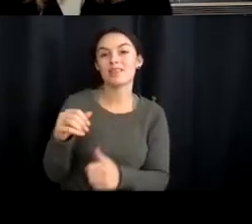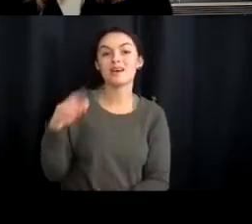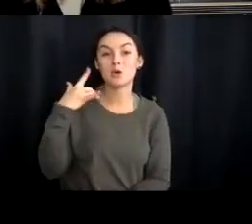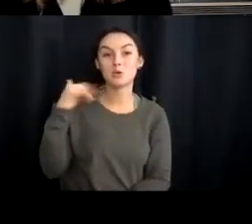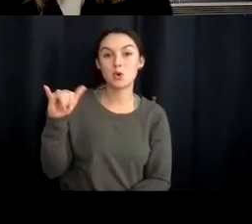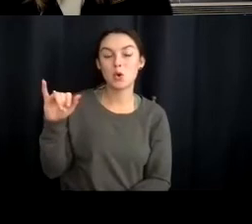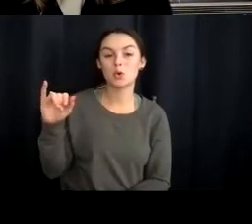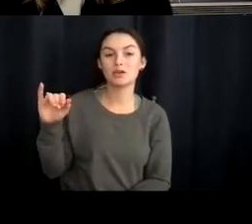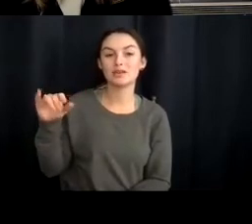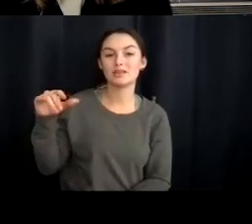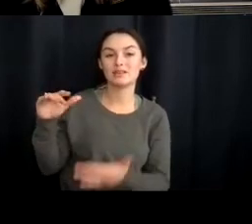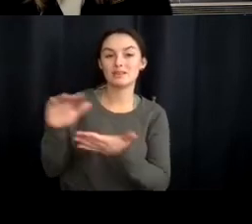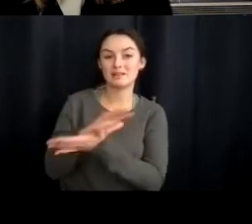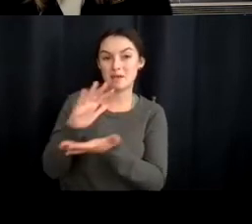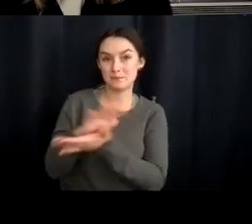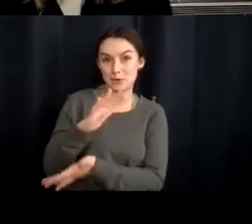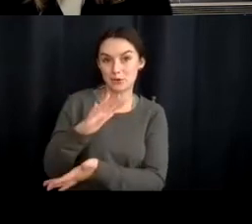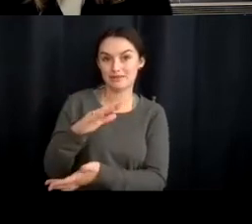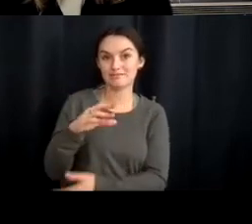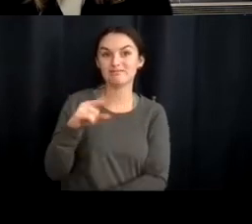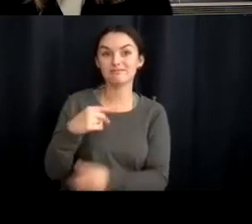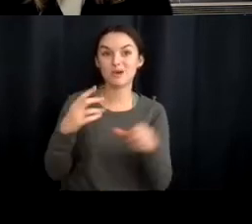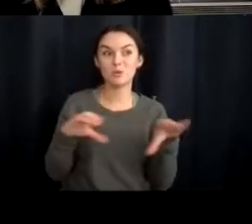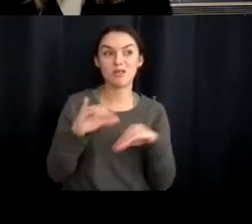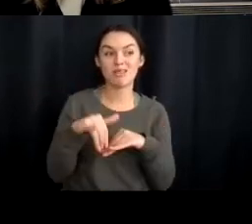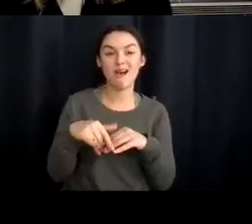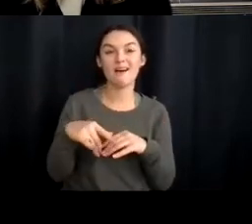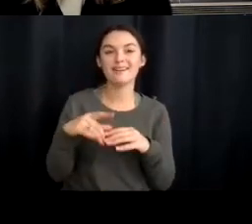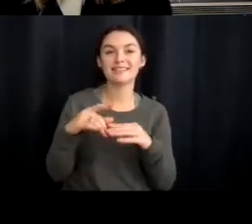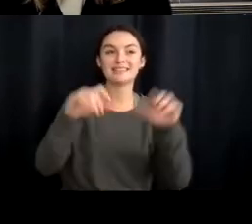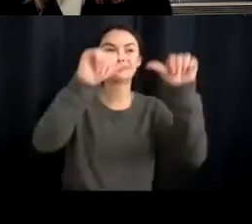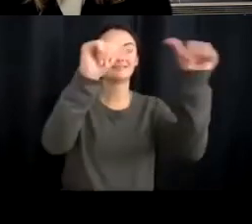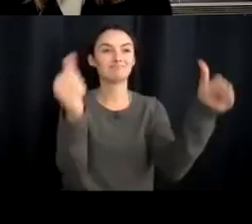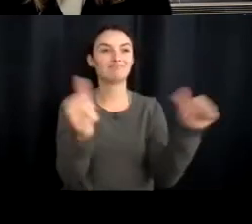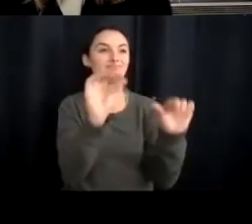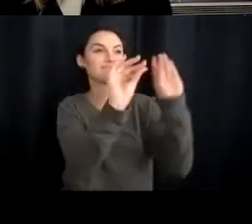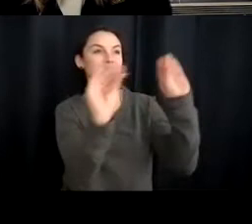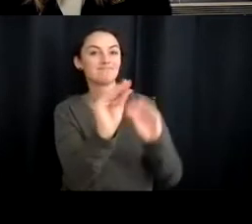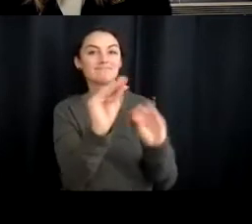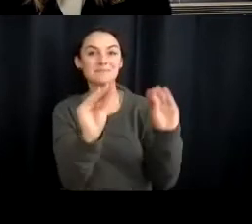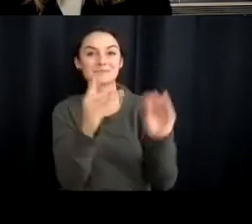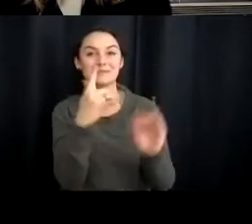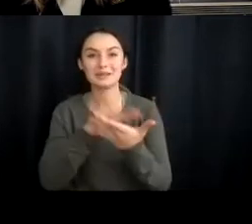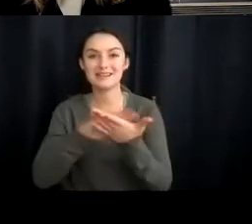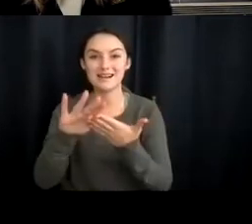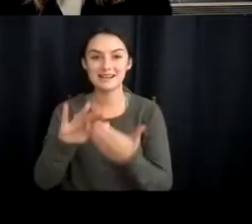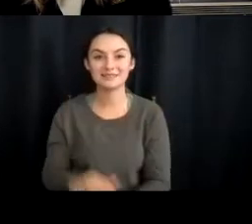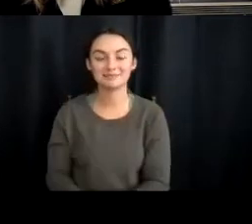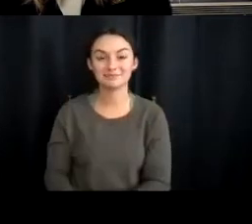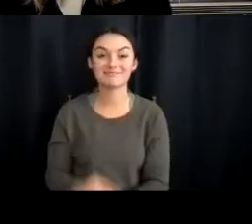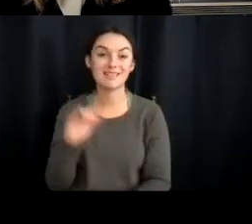another example of how you as citizens can make a difference by getting involved.